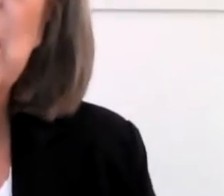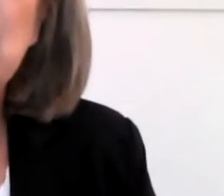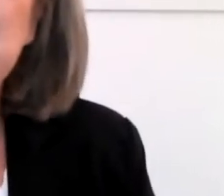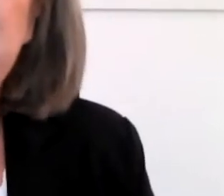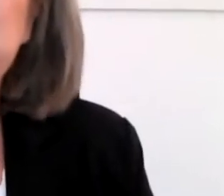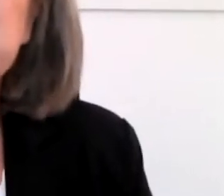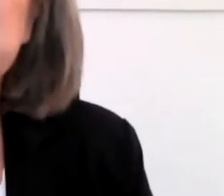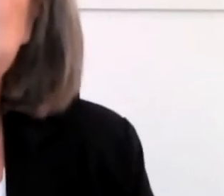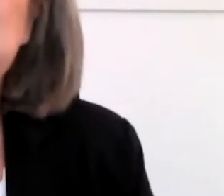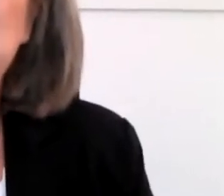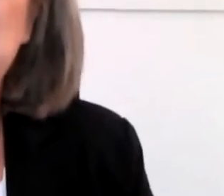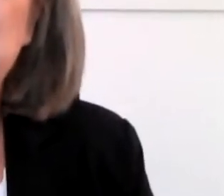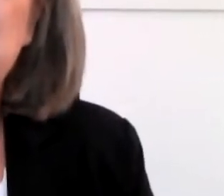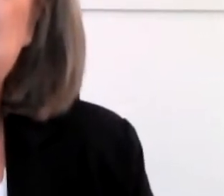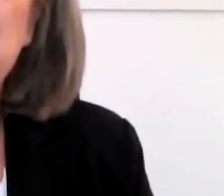to talk about